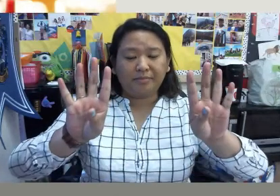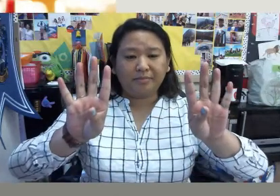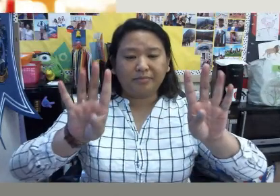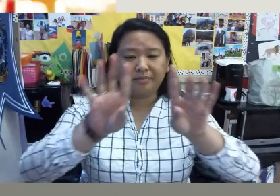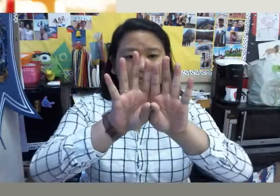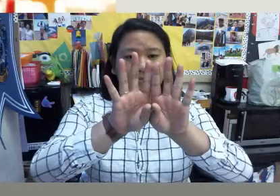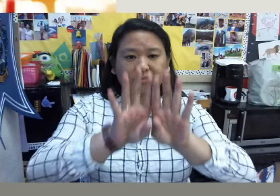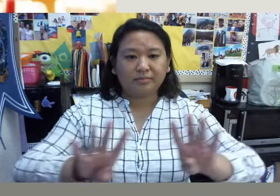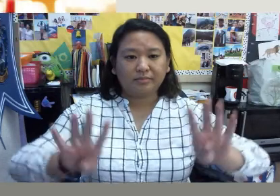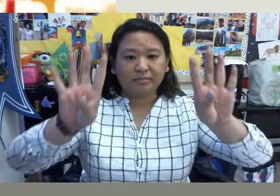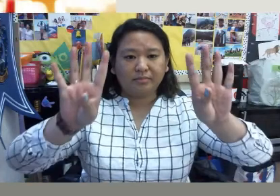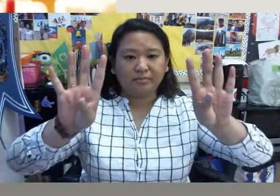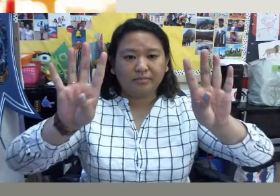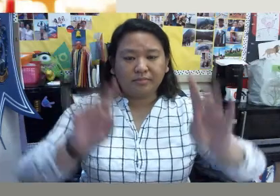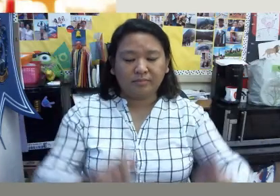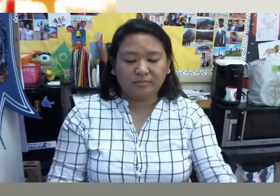Hanukkah.